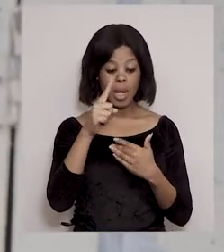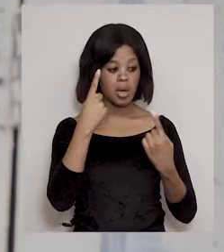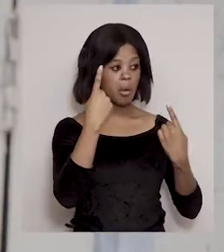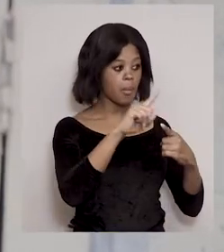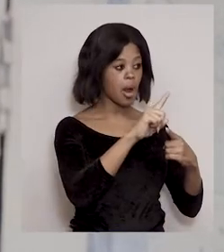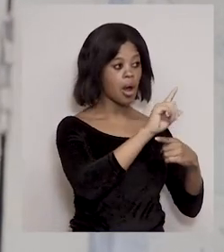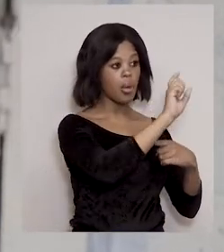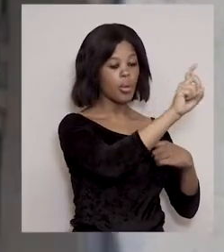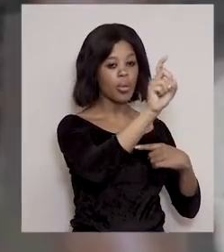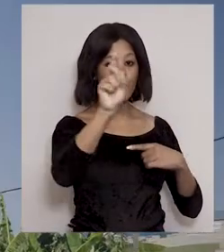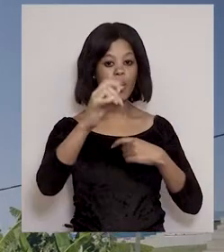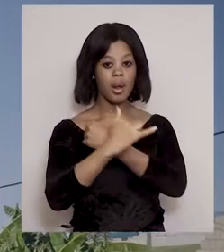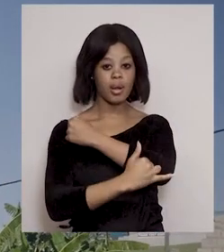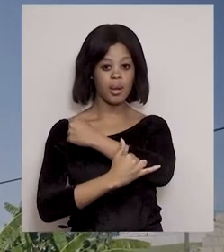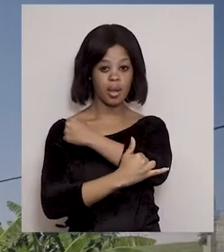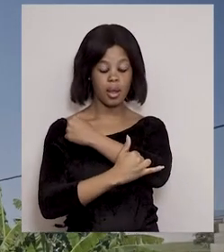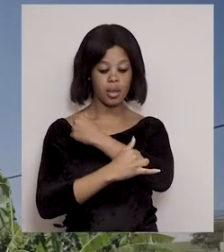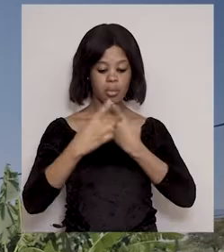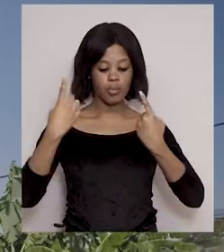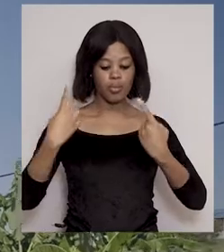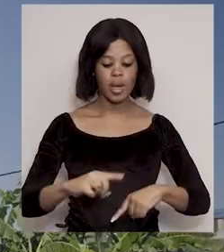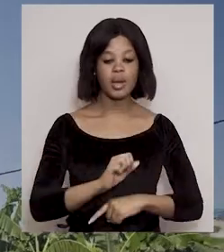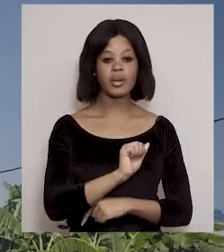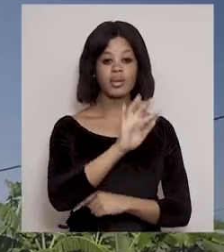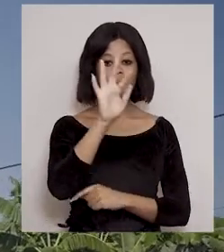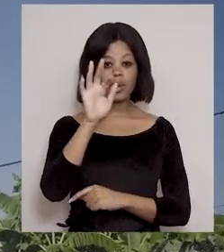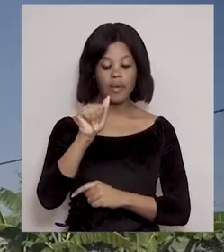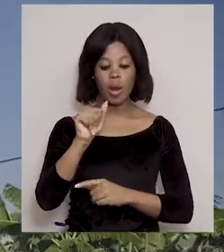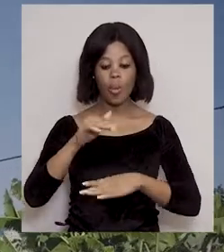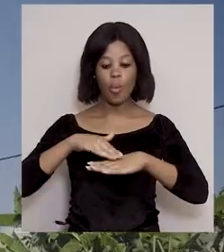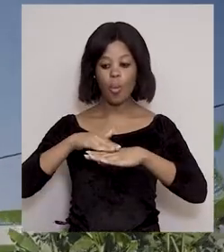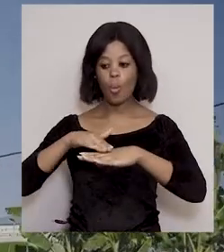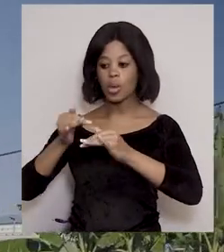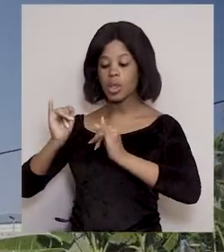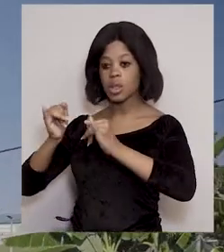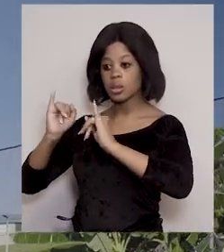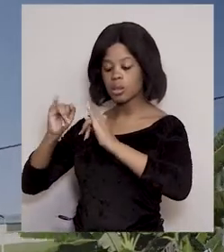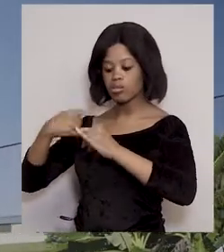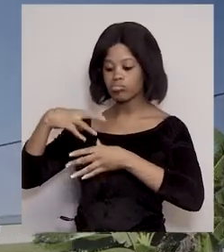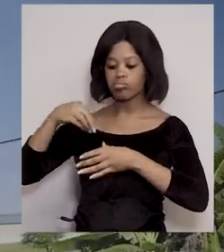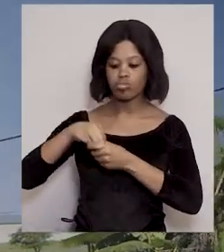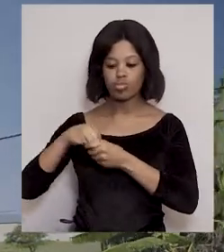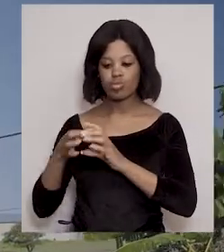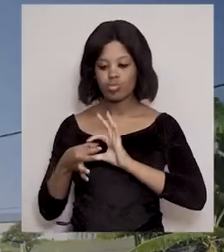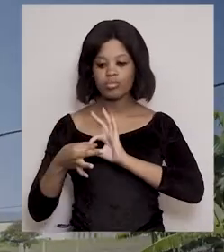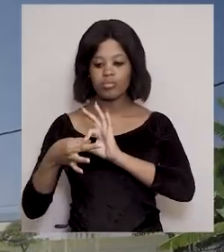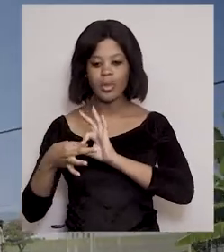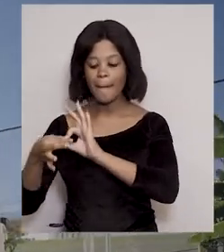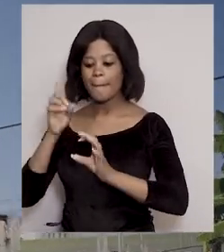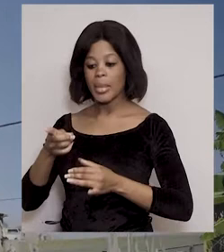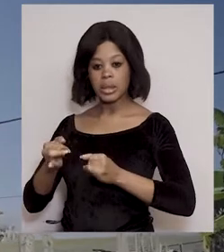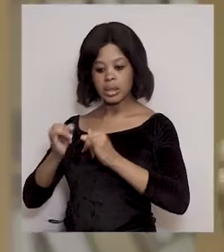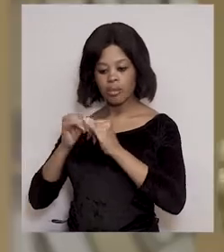it started hitting other countries and then eventually it hit South Africa, then it became more serious. We are all in this together. We need to take